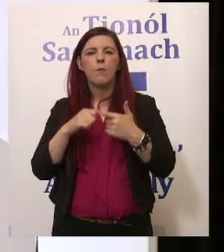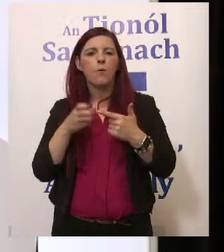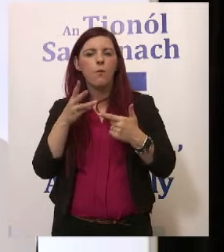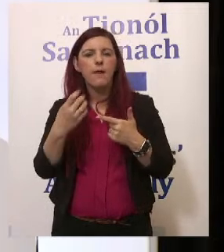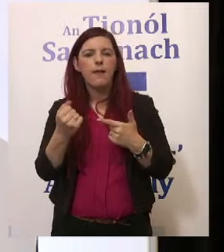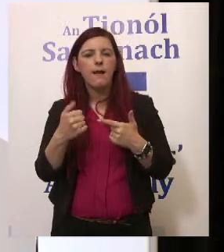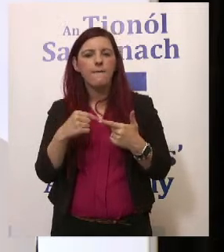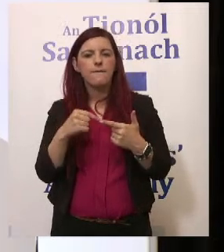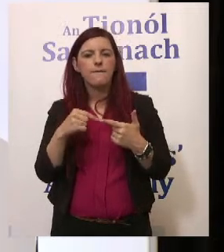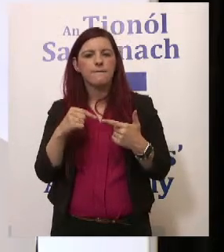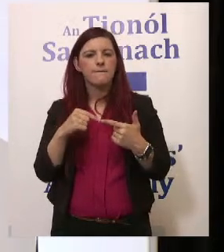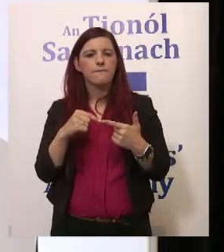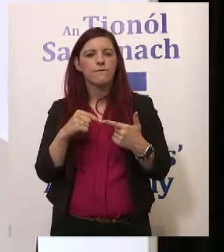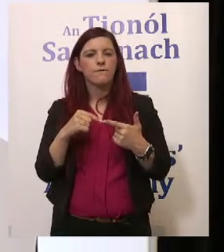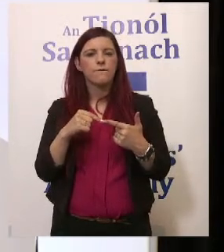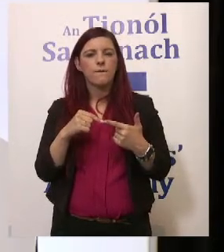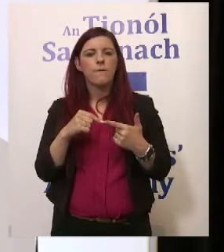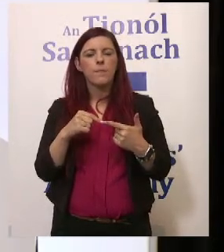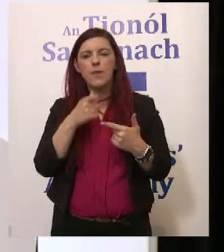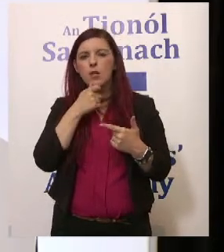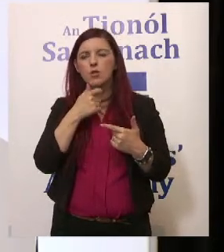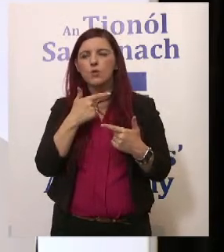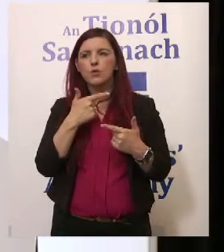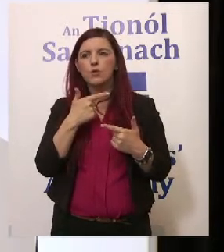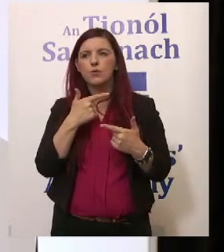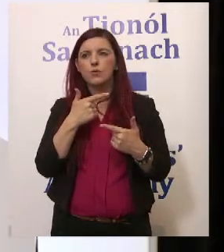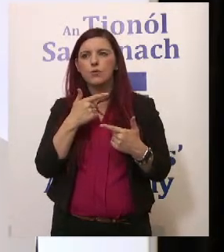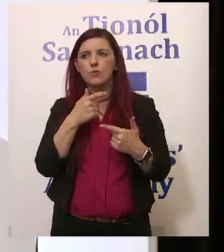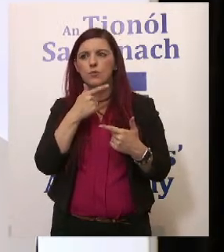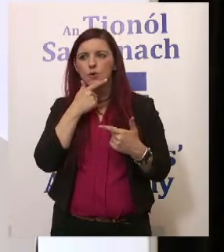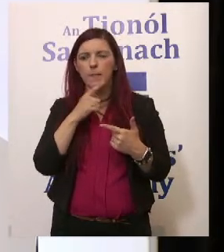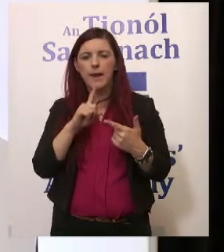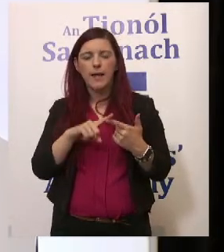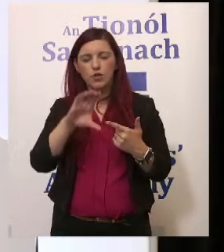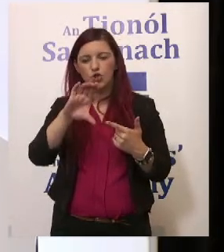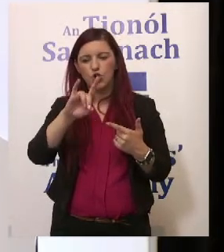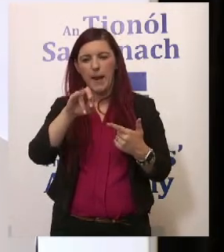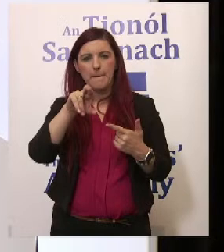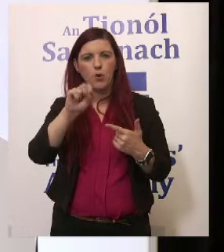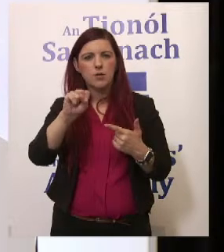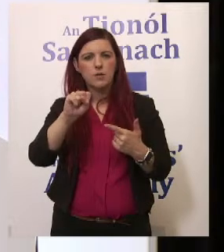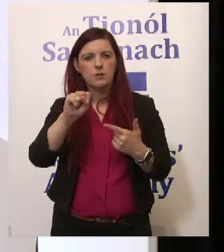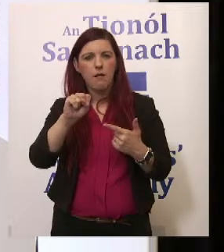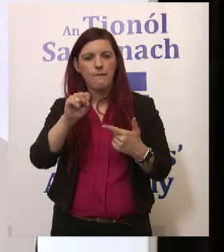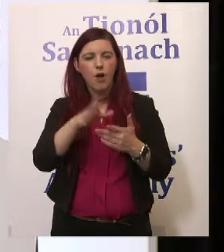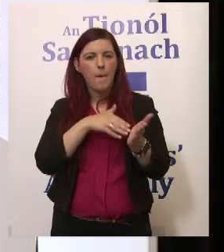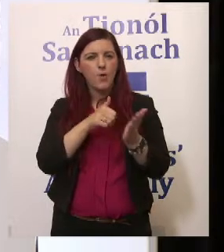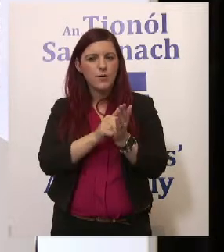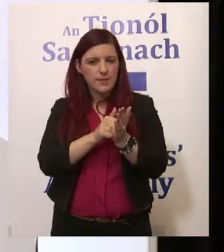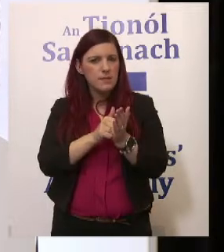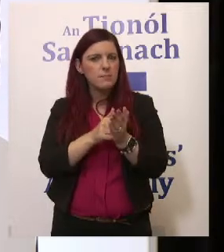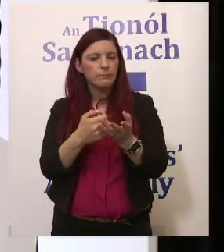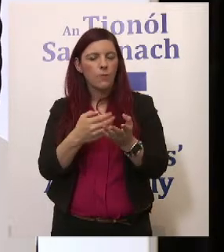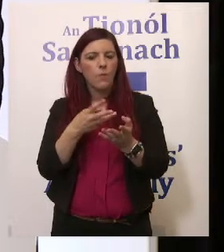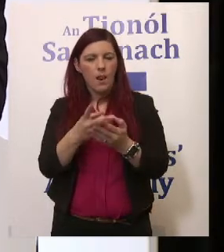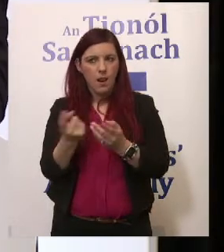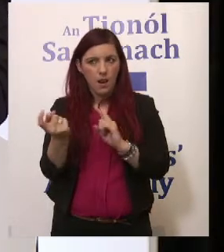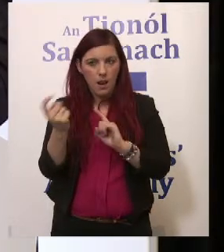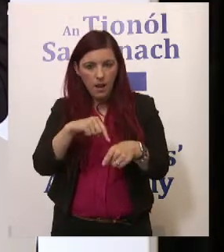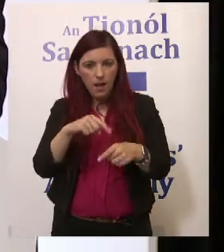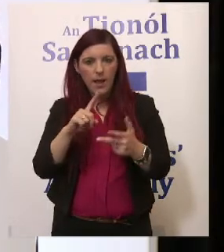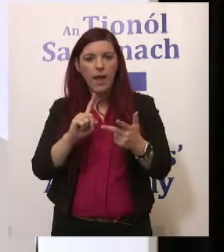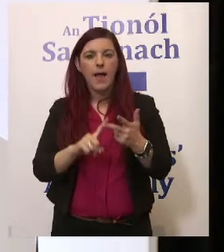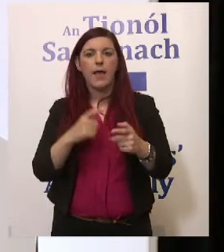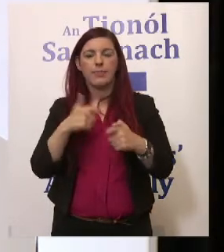have a session with some chambers of commerce, and then we'll hand it back to you